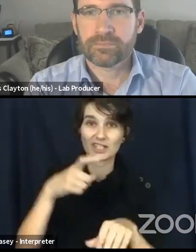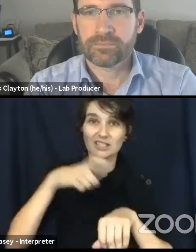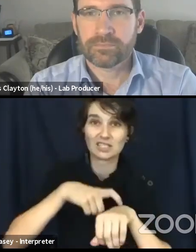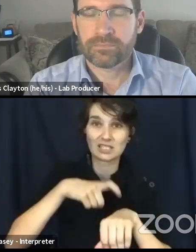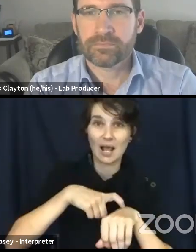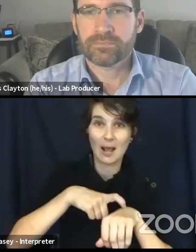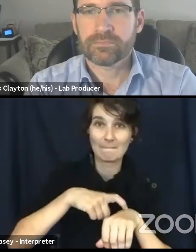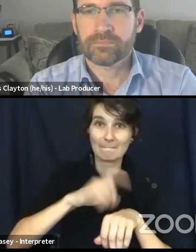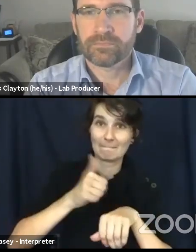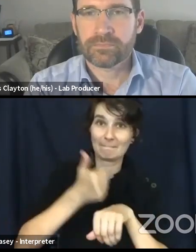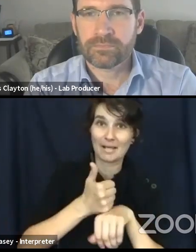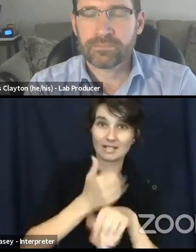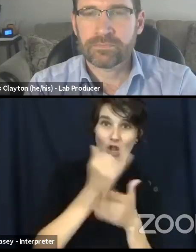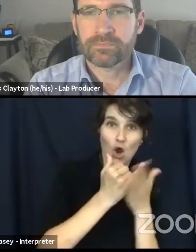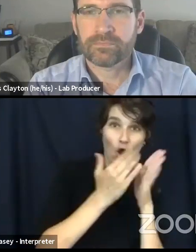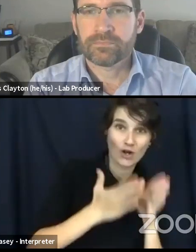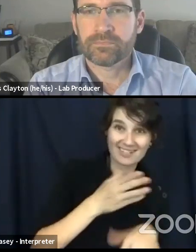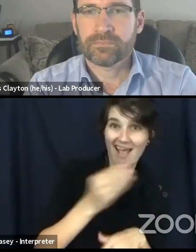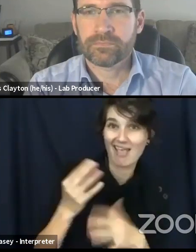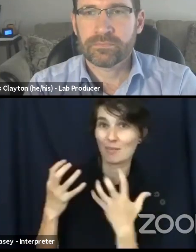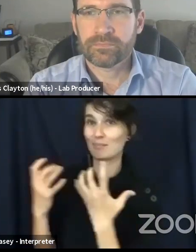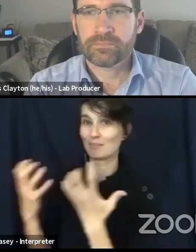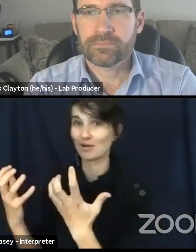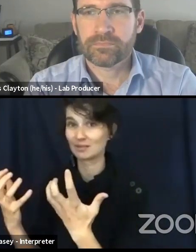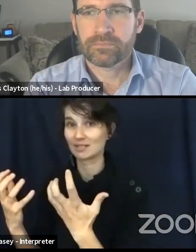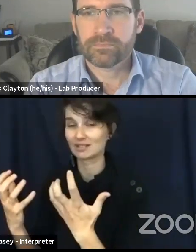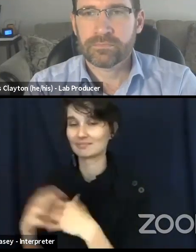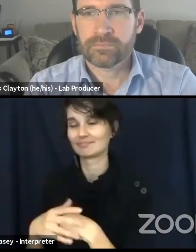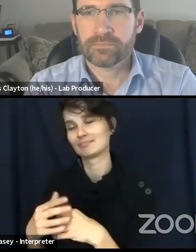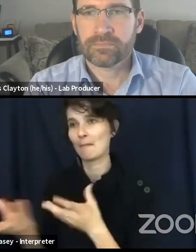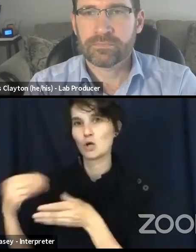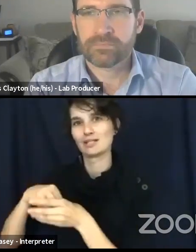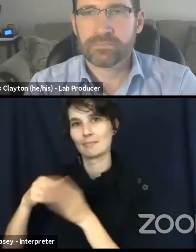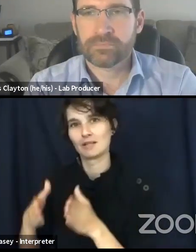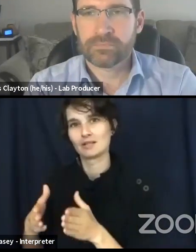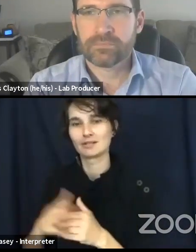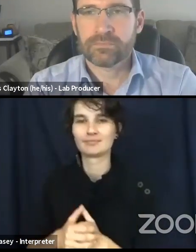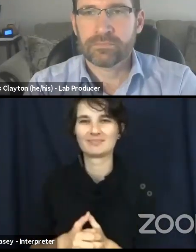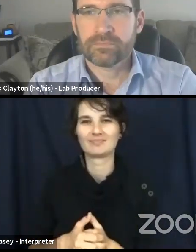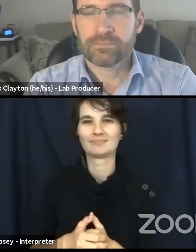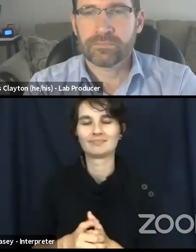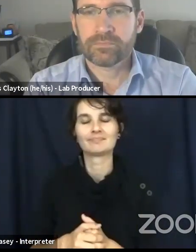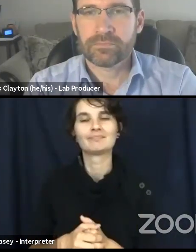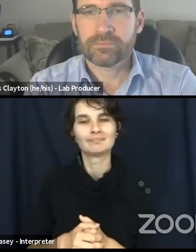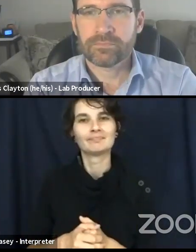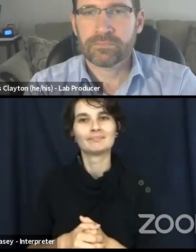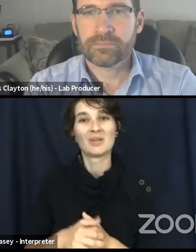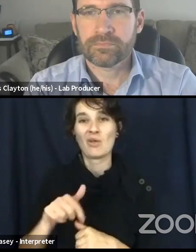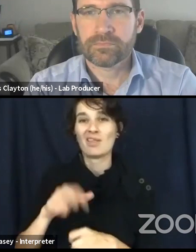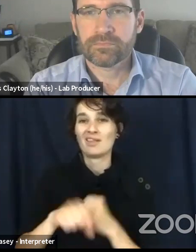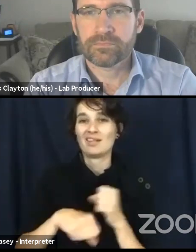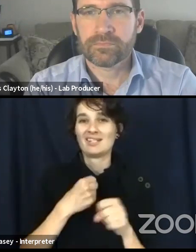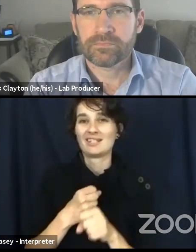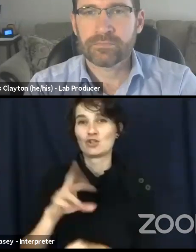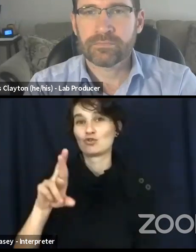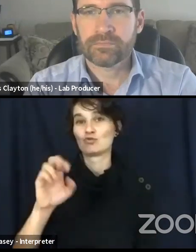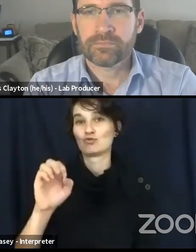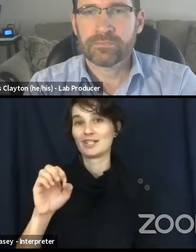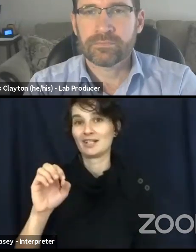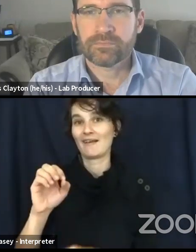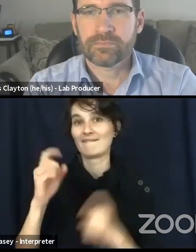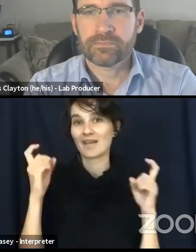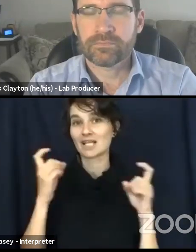and the participants. So that's been a really interesting way to think about interactivity. And yeah, this year's ReFest was curated with two